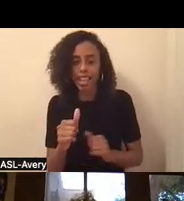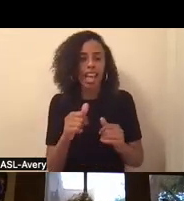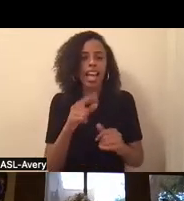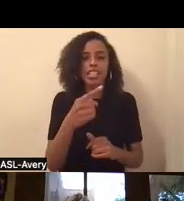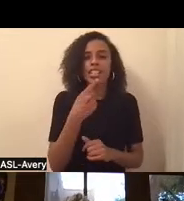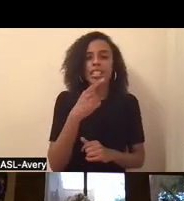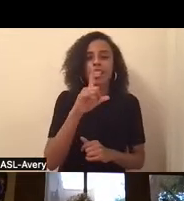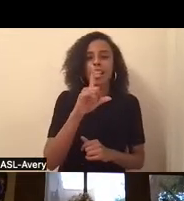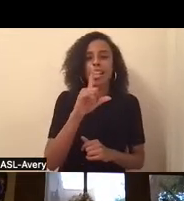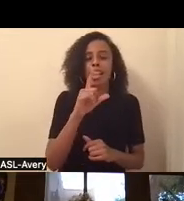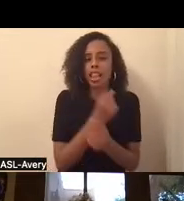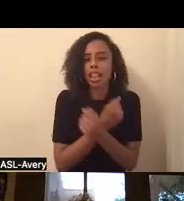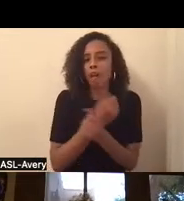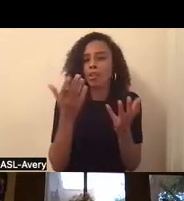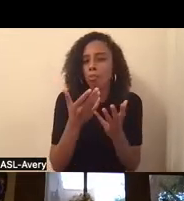that?